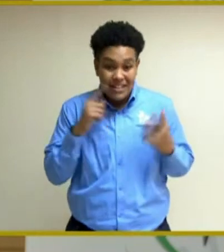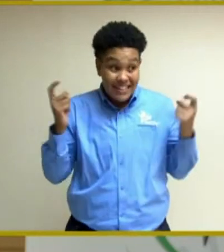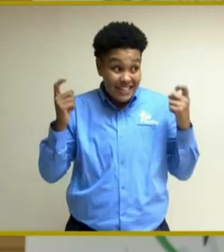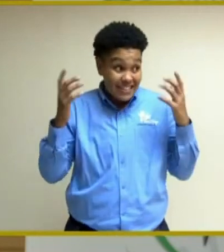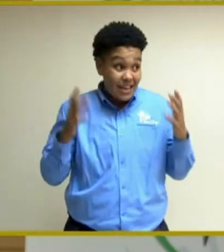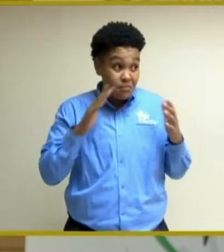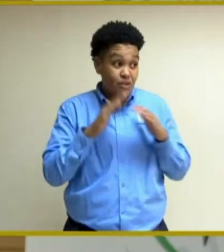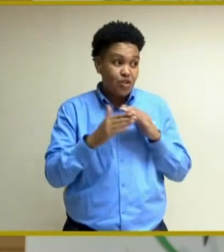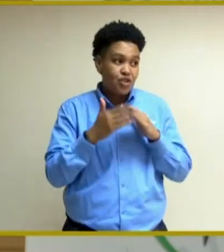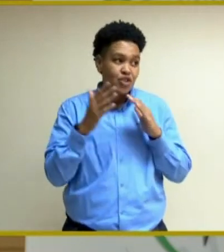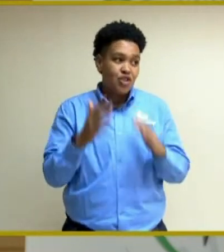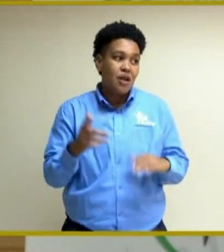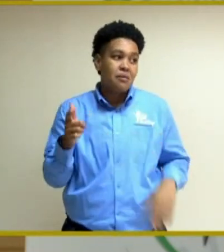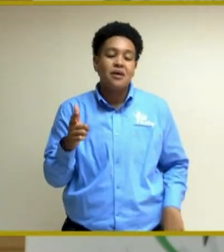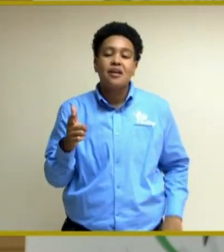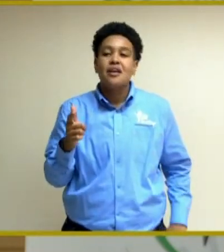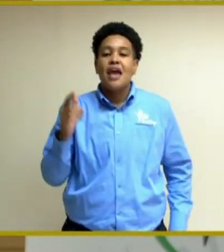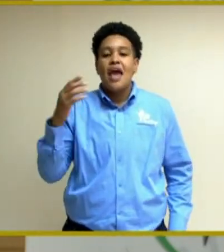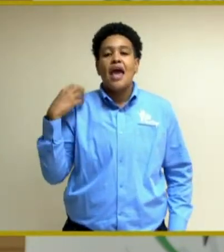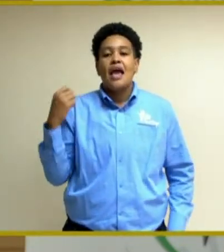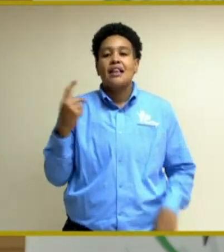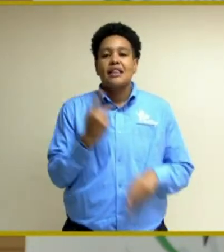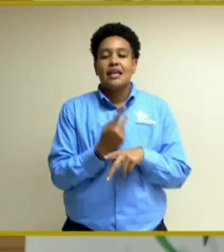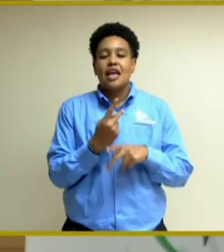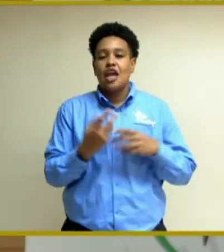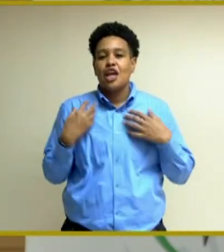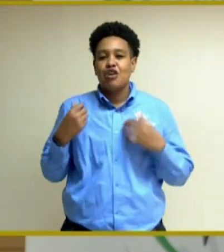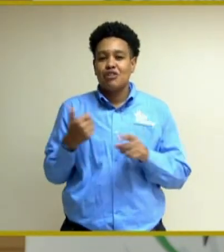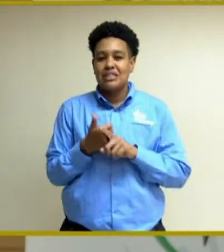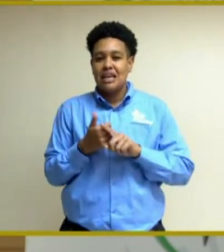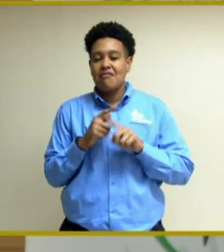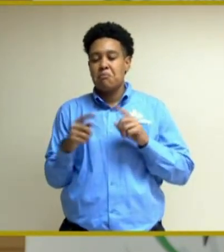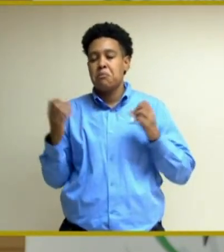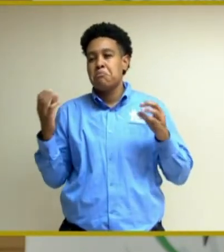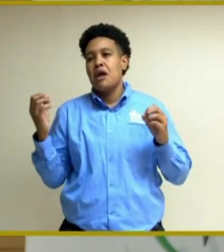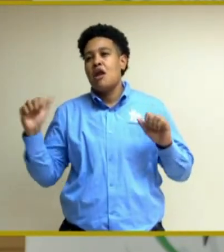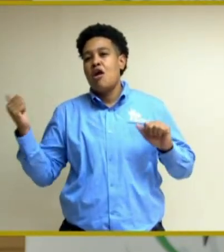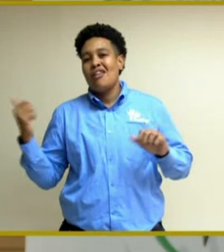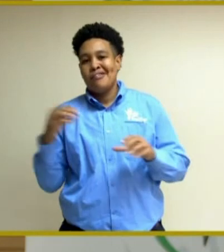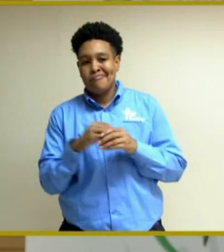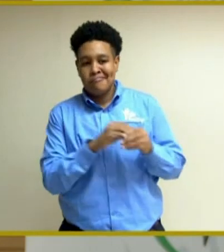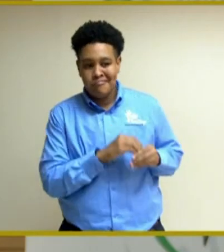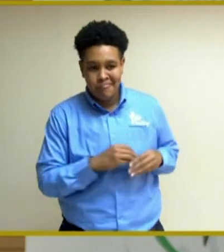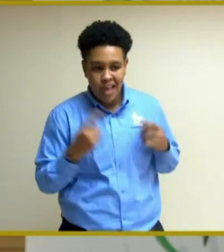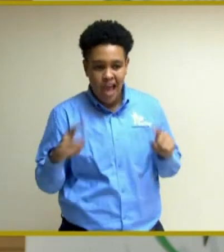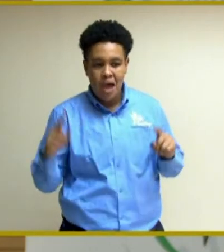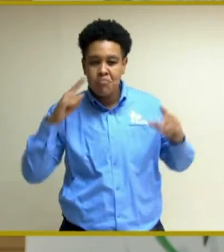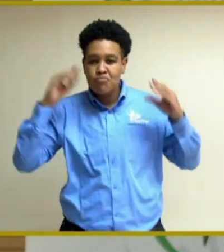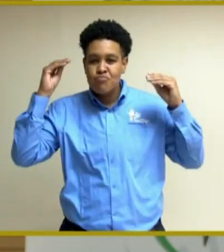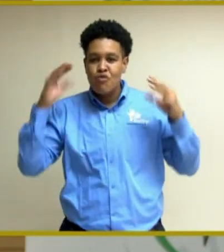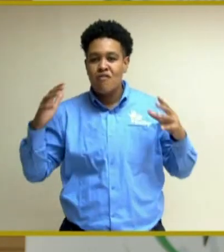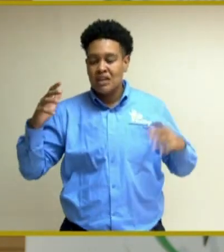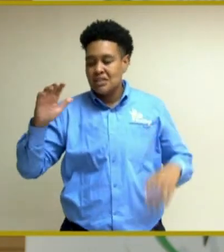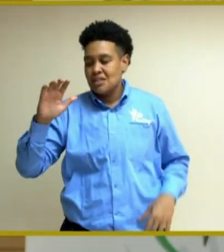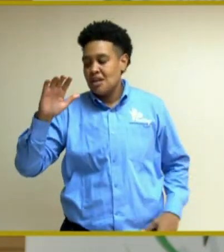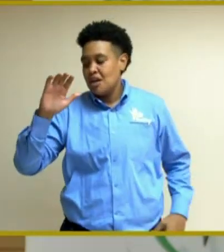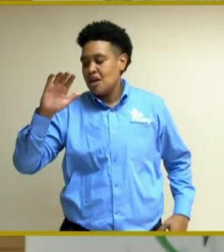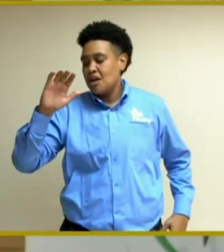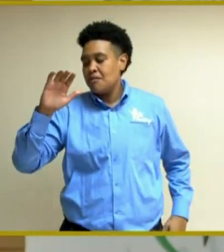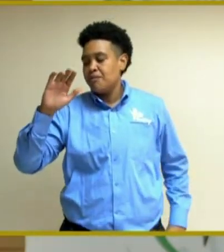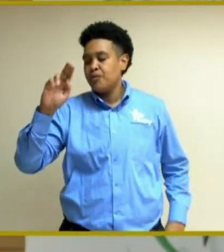celebrated Jamaican, a healthcare hero herself, but a hero in many other respects, a professor at